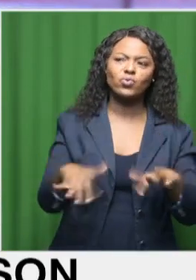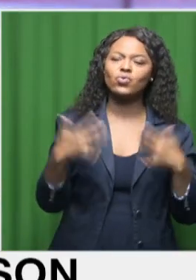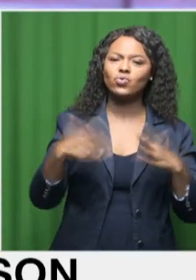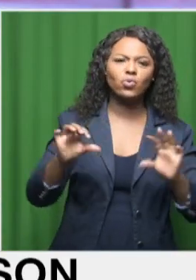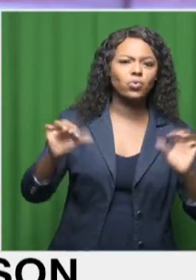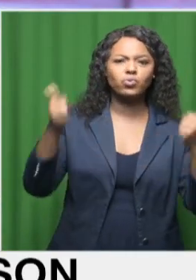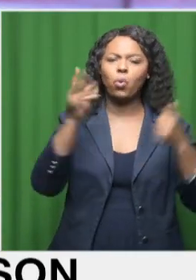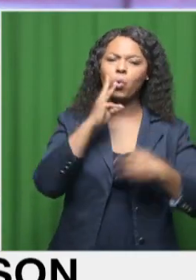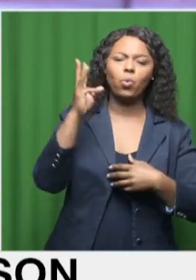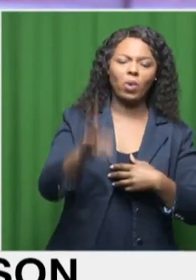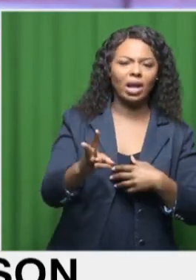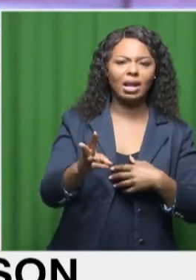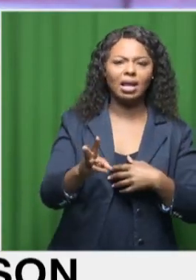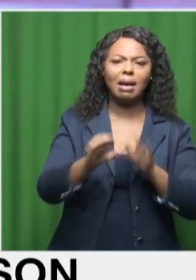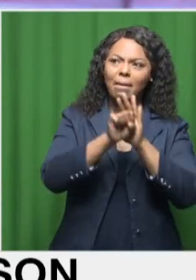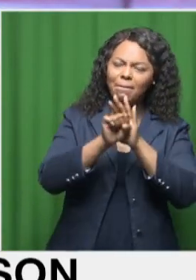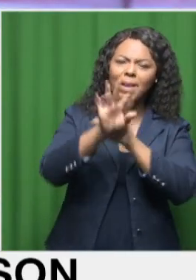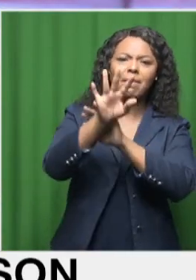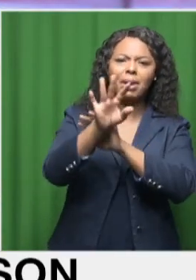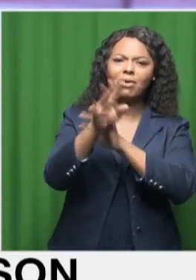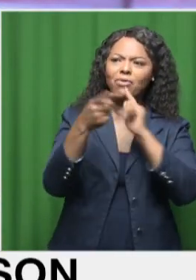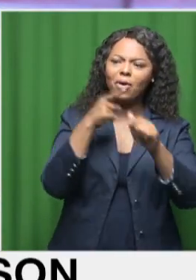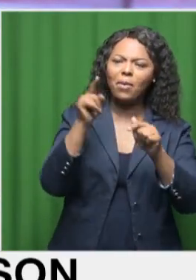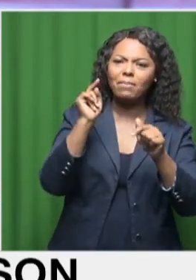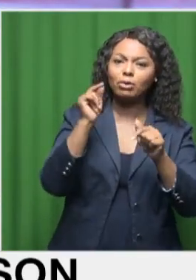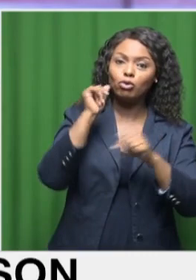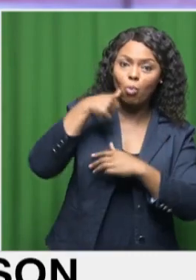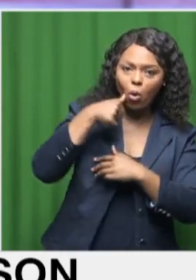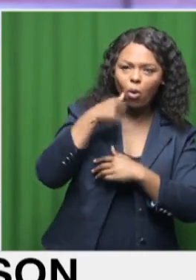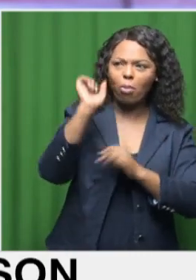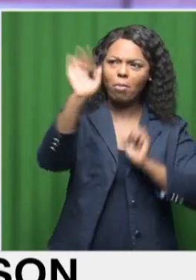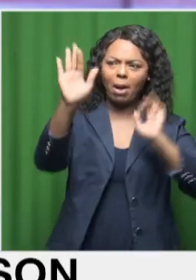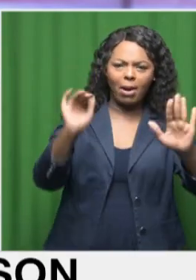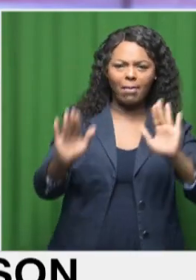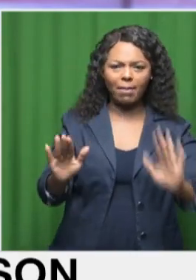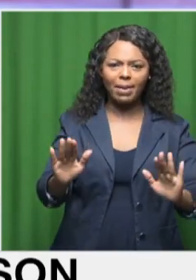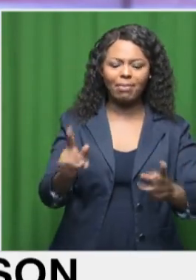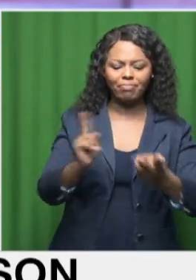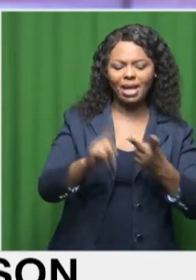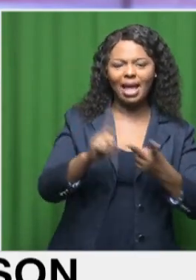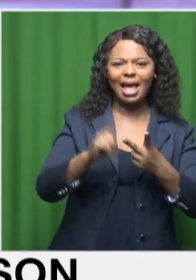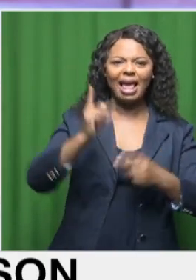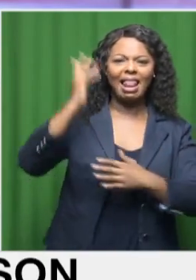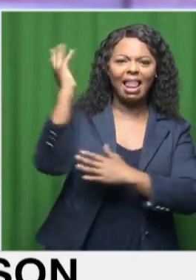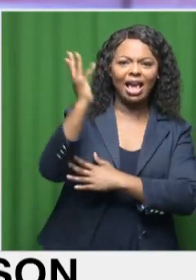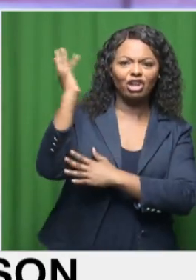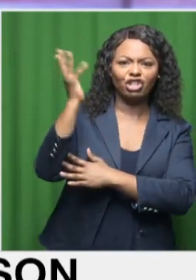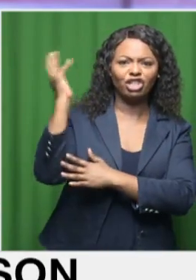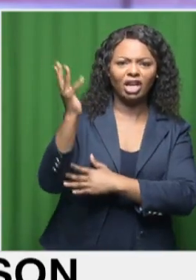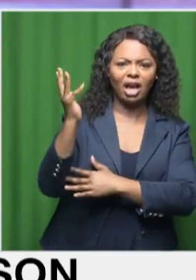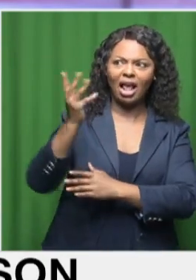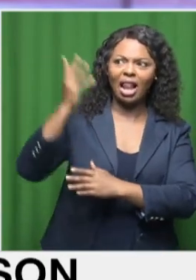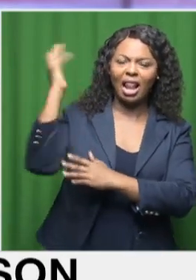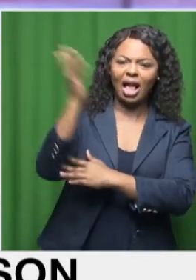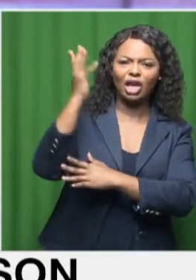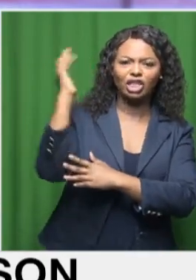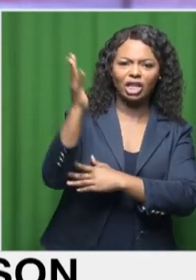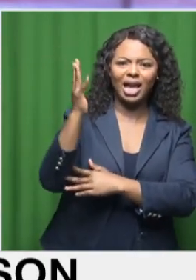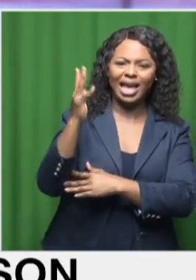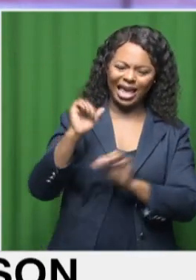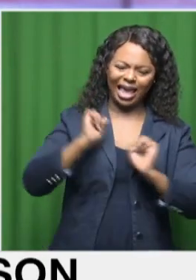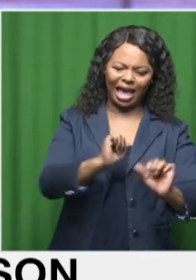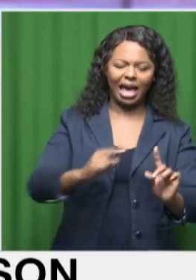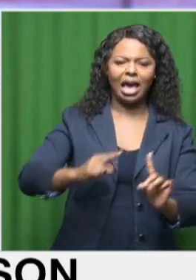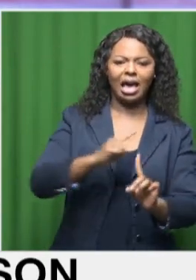start really going public from tomorrow. And then this lecture, which also to take Gibson